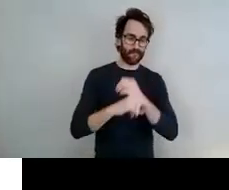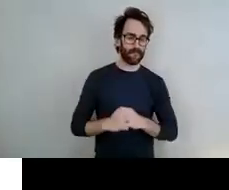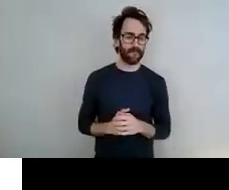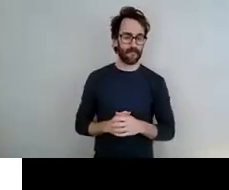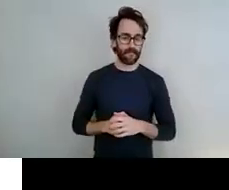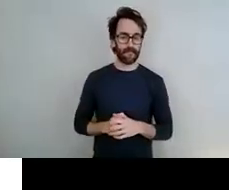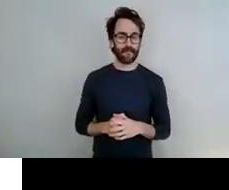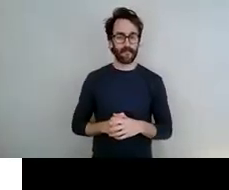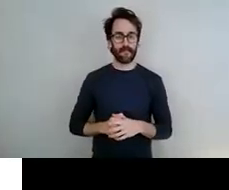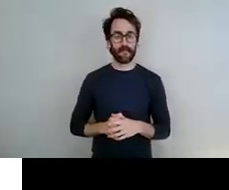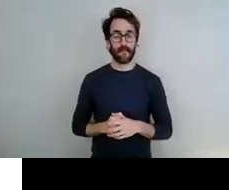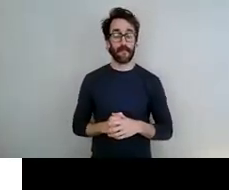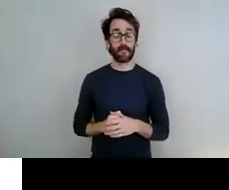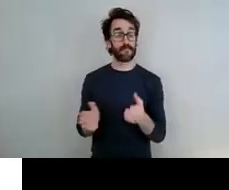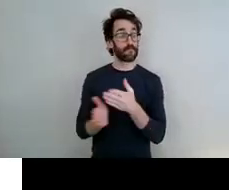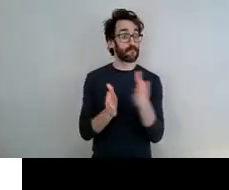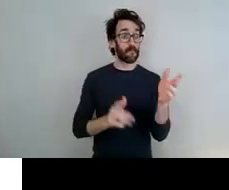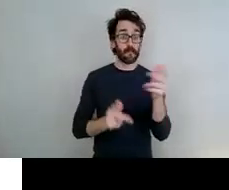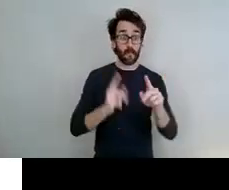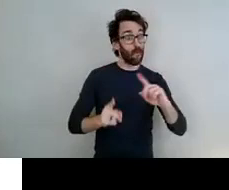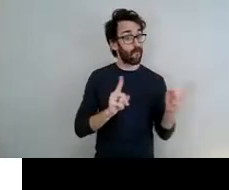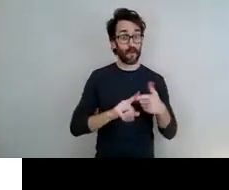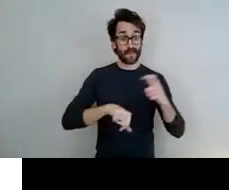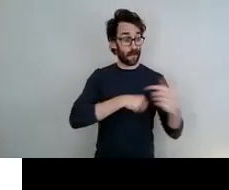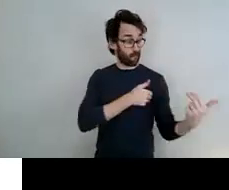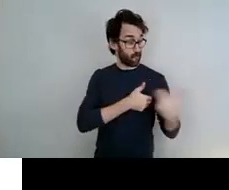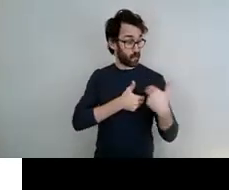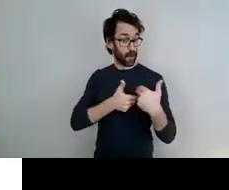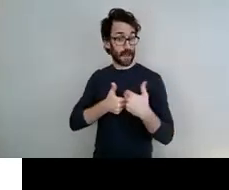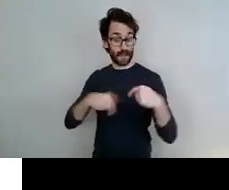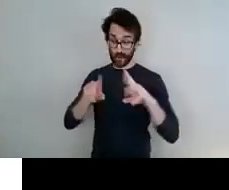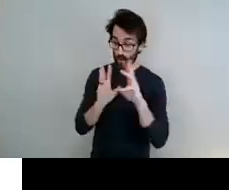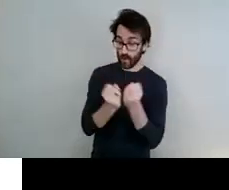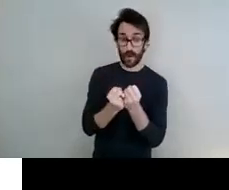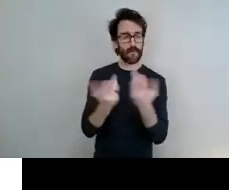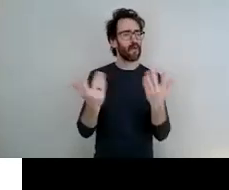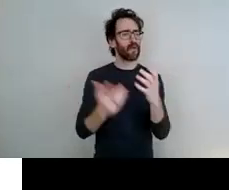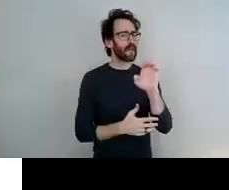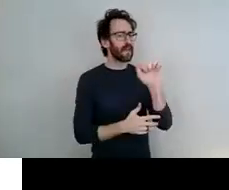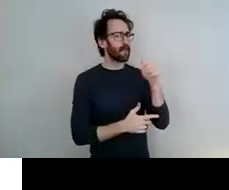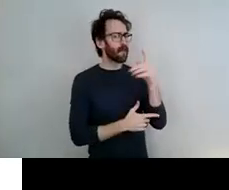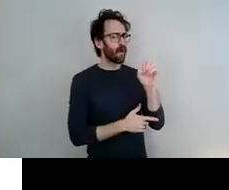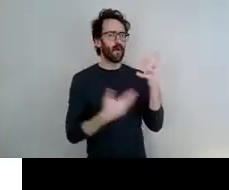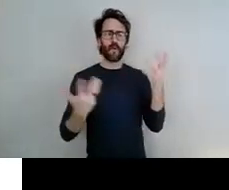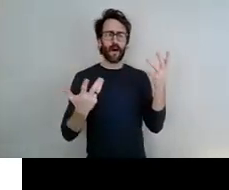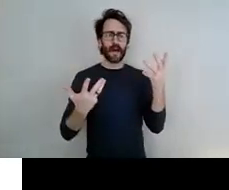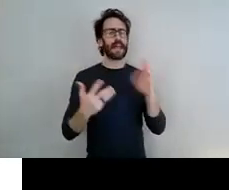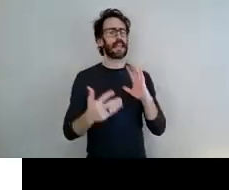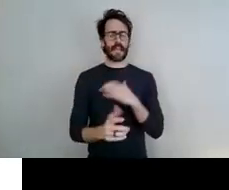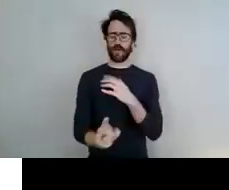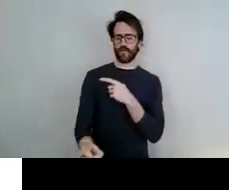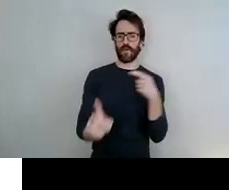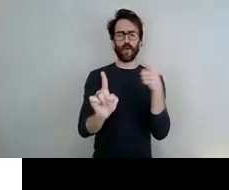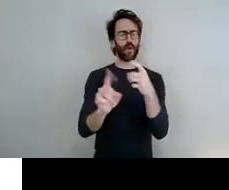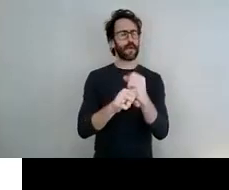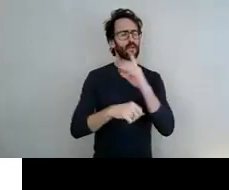And just for those who have joined us for the first time, if you're not familiar with Elder Abuse Prevention Ontario, our mission is to make sure seniors are